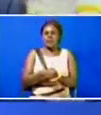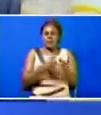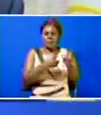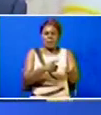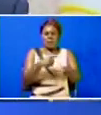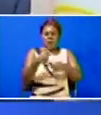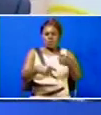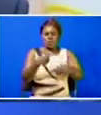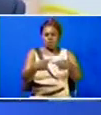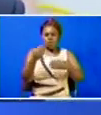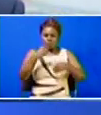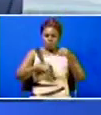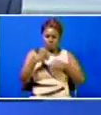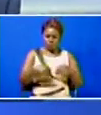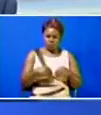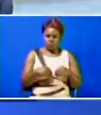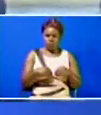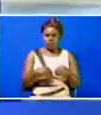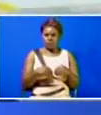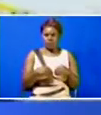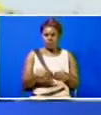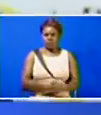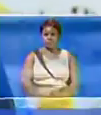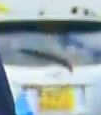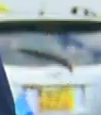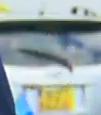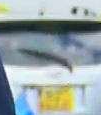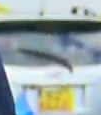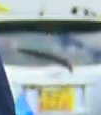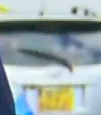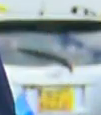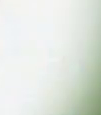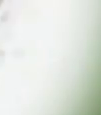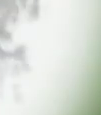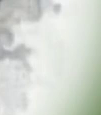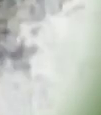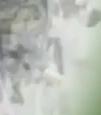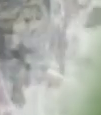cases continues. Muremi Mwangi, KTN News, in Nairobi.